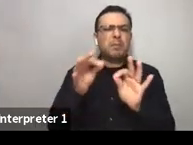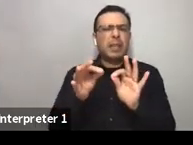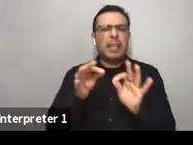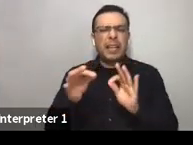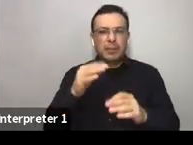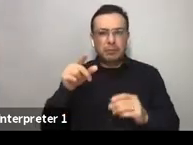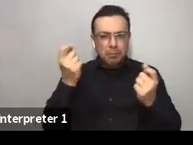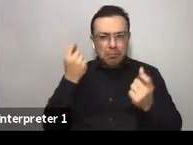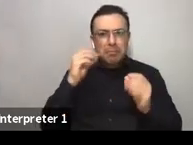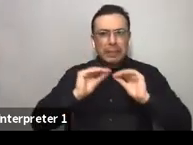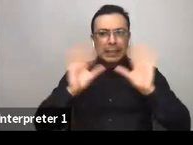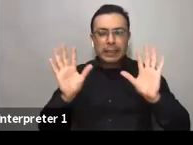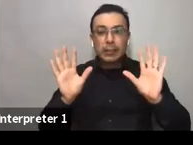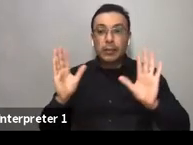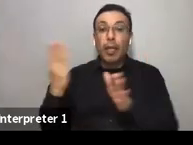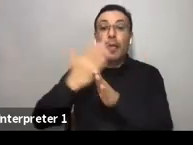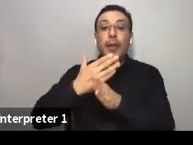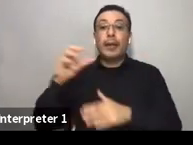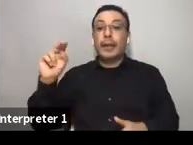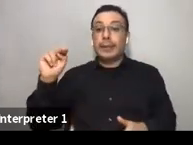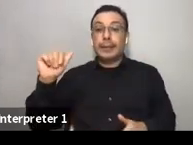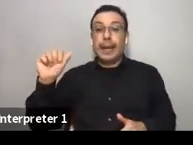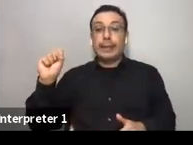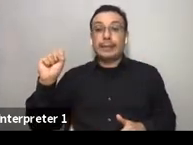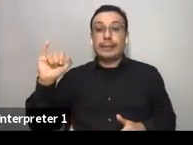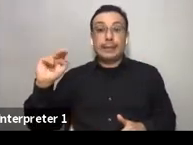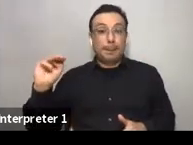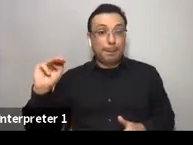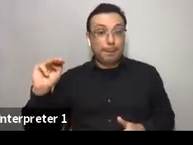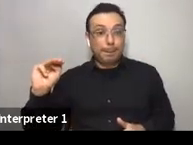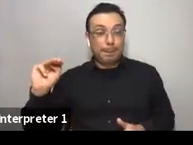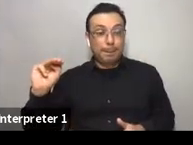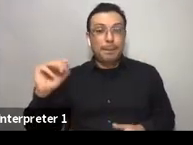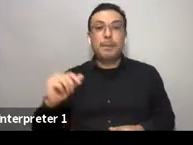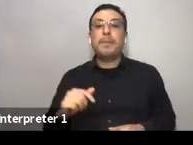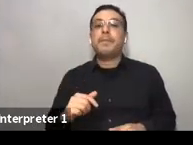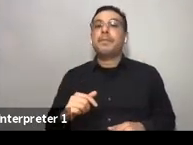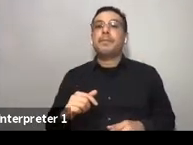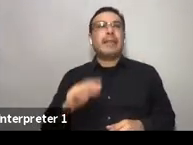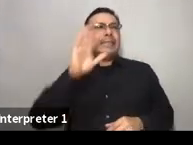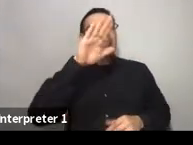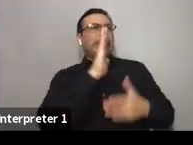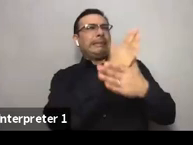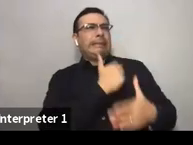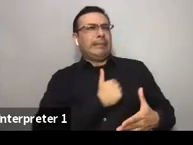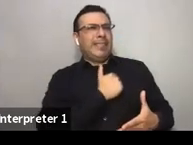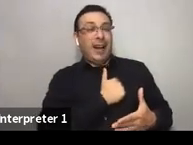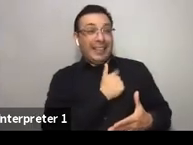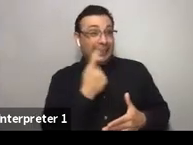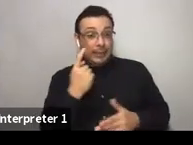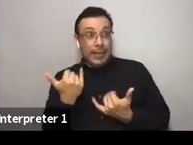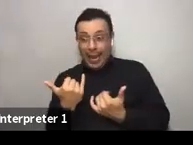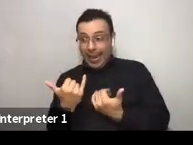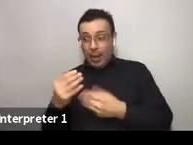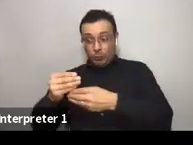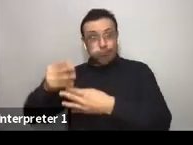So a little bit, yep. Sorry for interruption, because these questions are very related to the last slide.